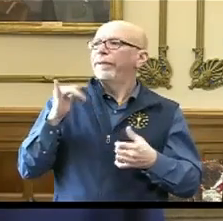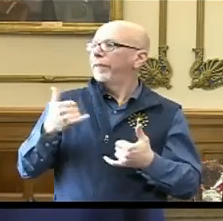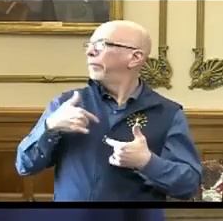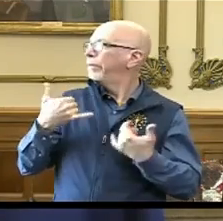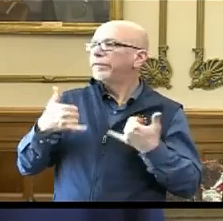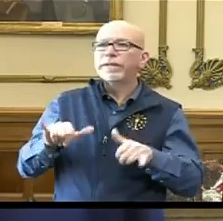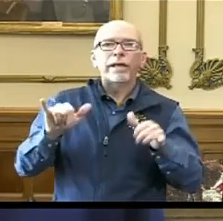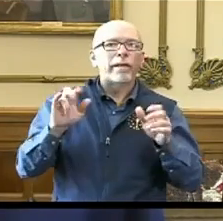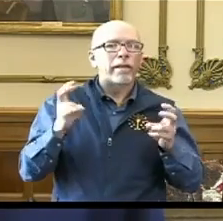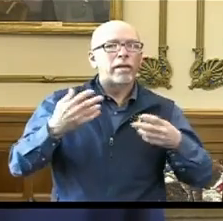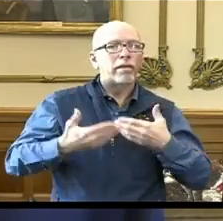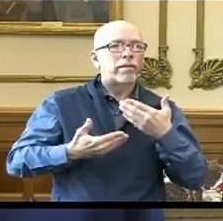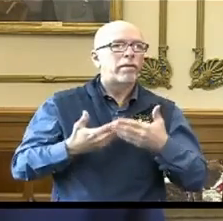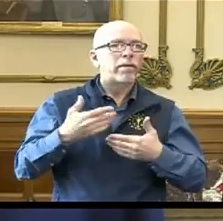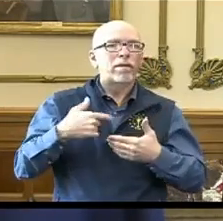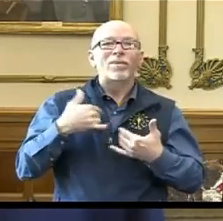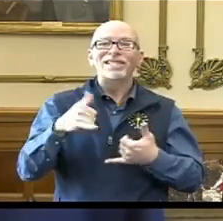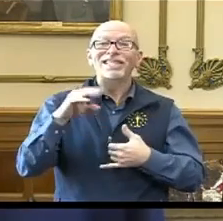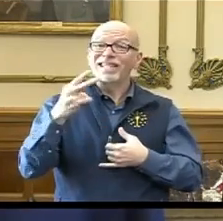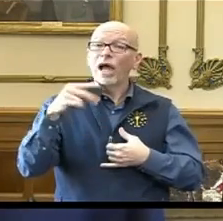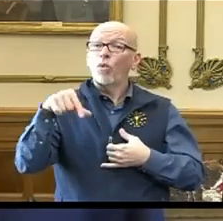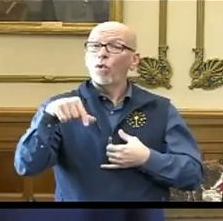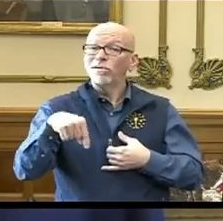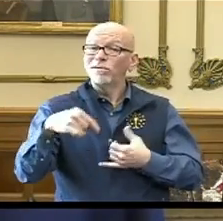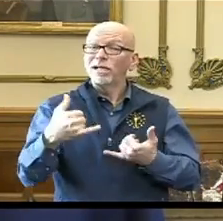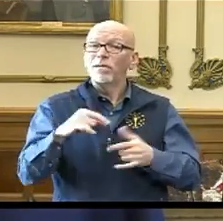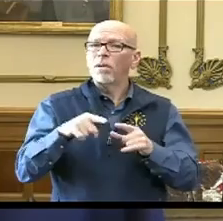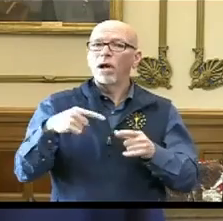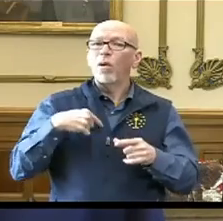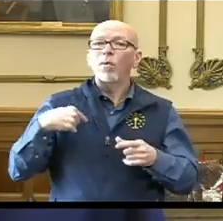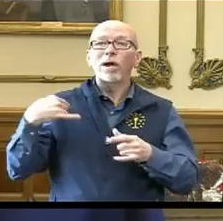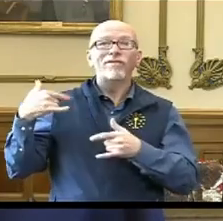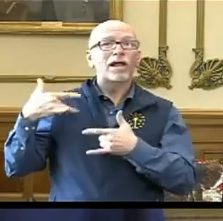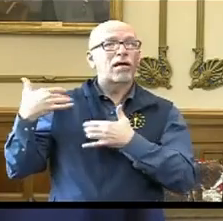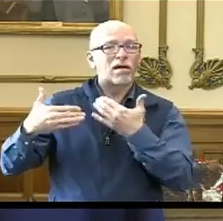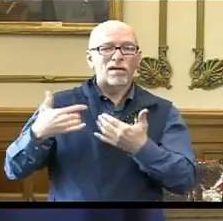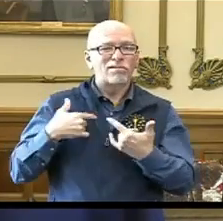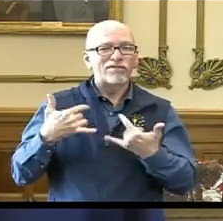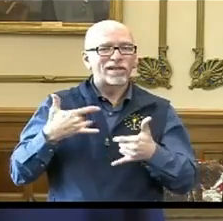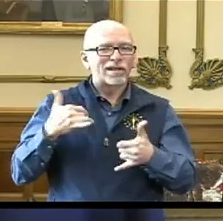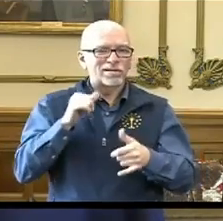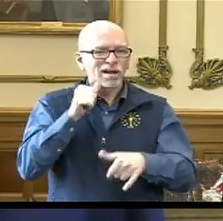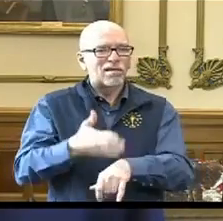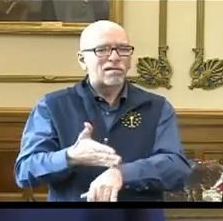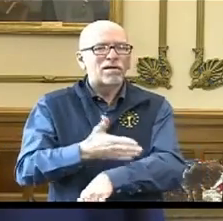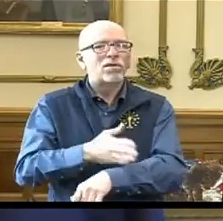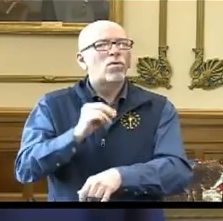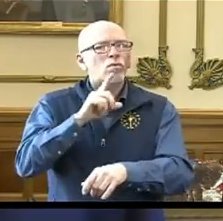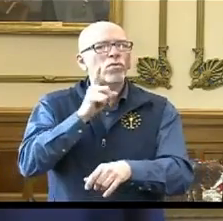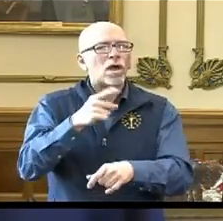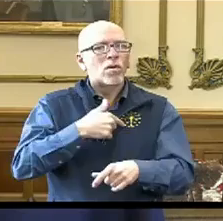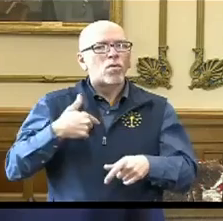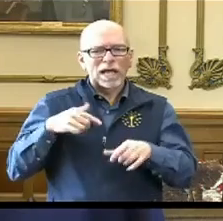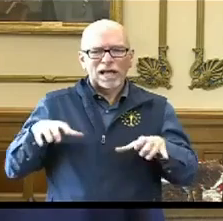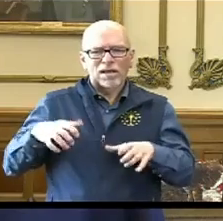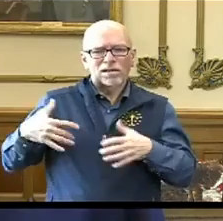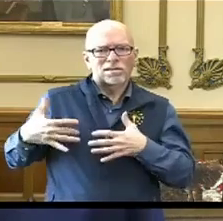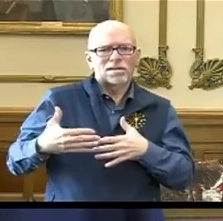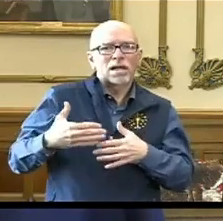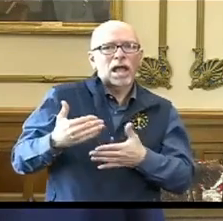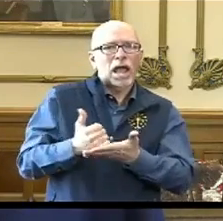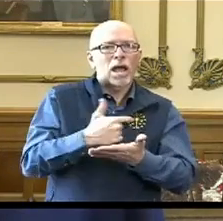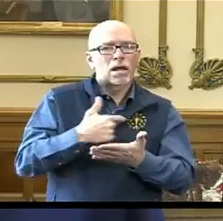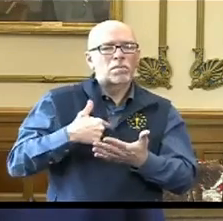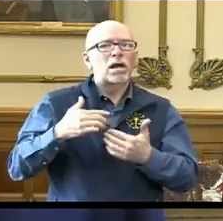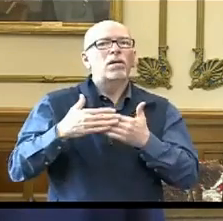still, in the second quarter here, but we're only to this point because of the actions that we've taken or the actions that